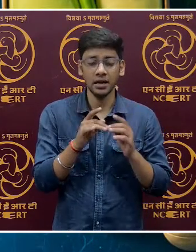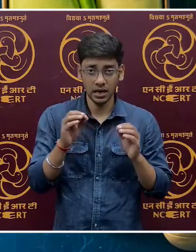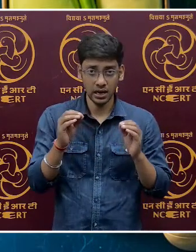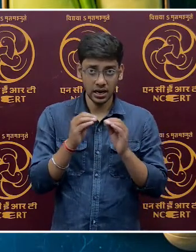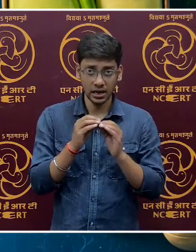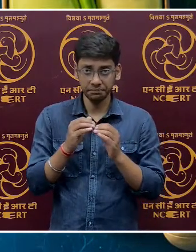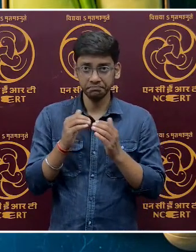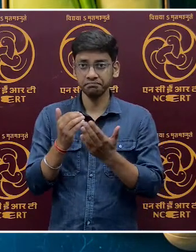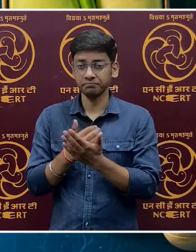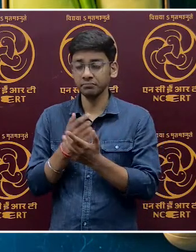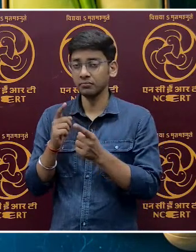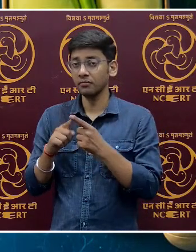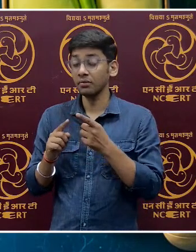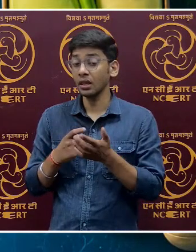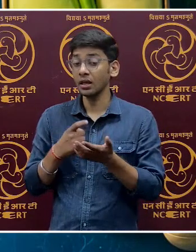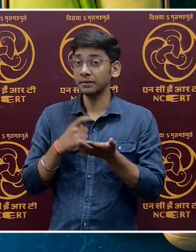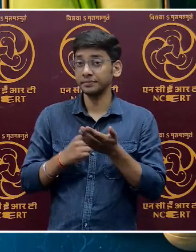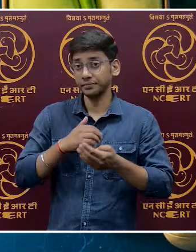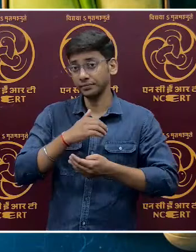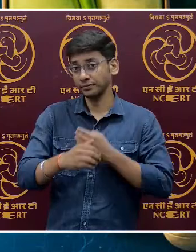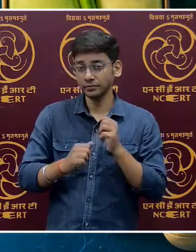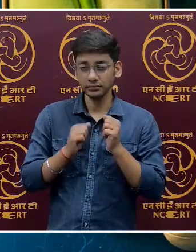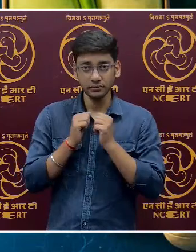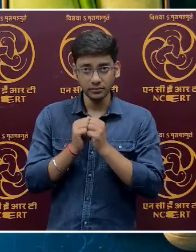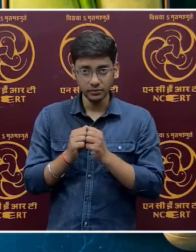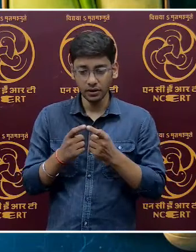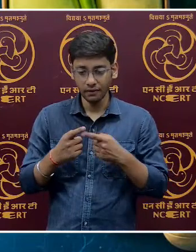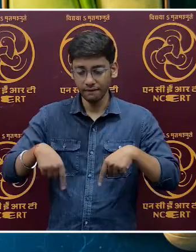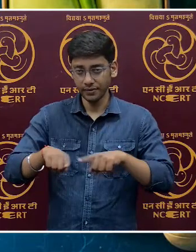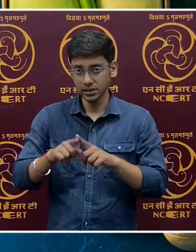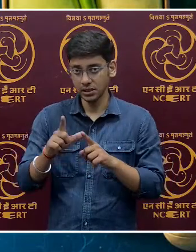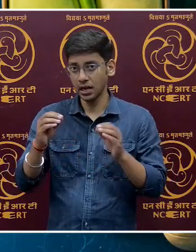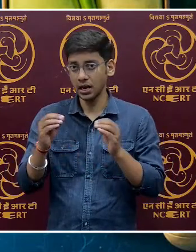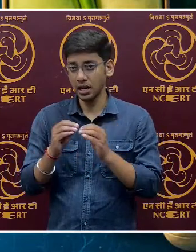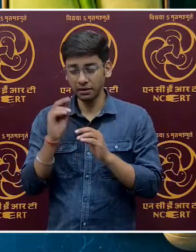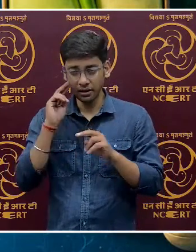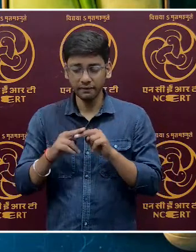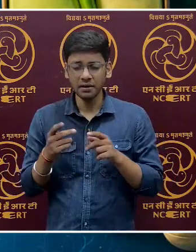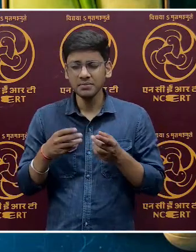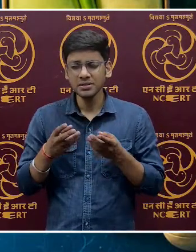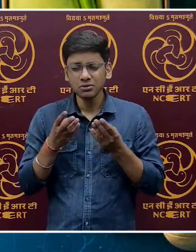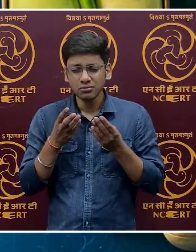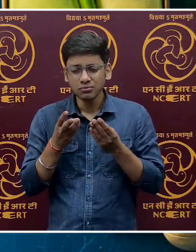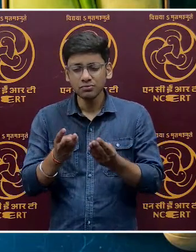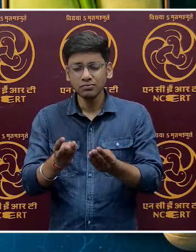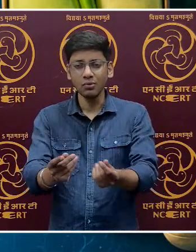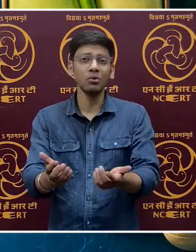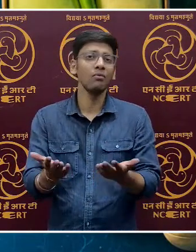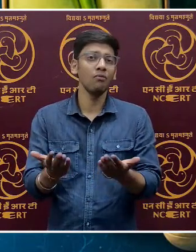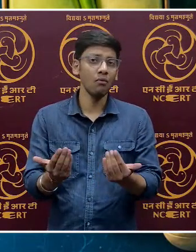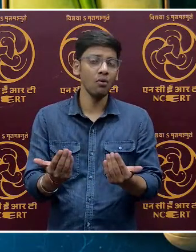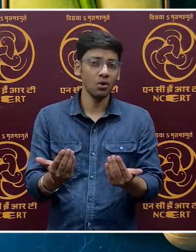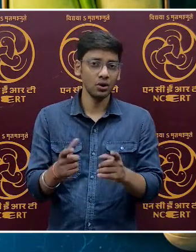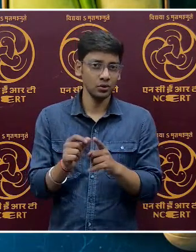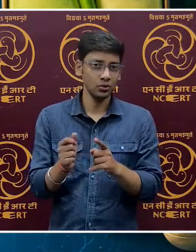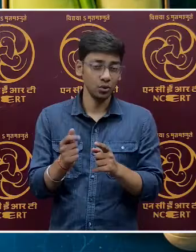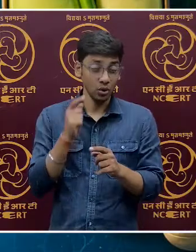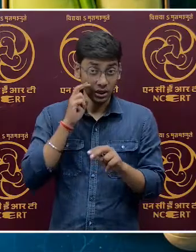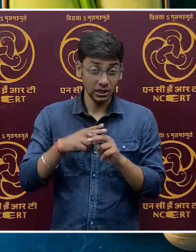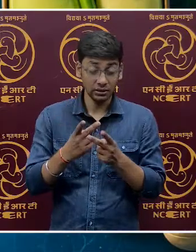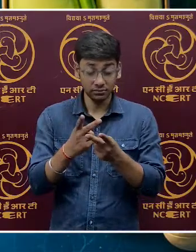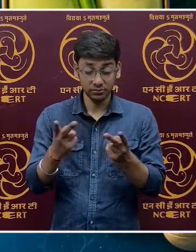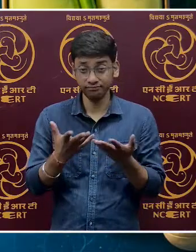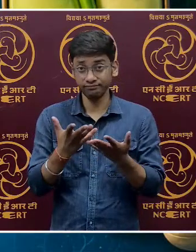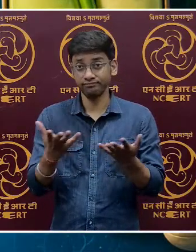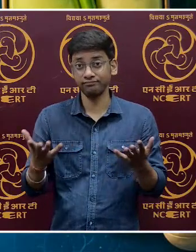here in relation with the physical lab, as well as if you want to do this simulation smoothly, seamlessly, what the different things you must